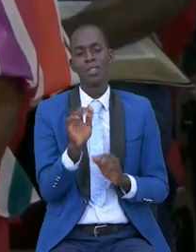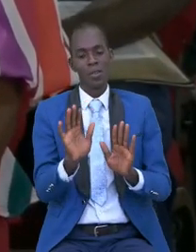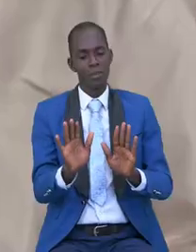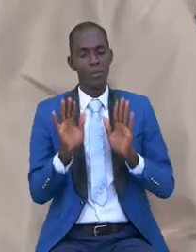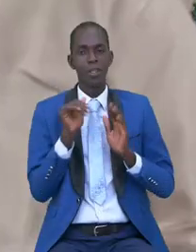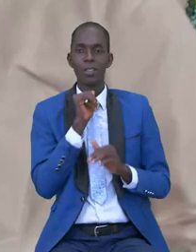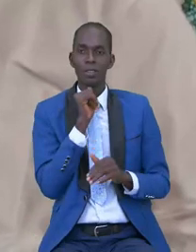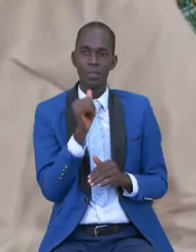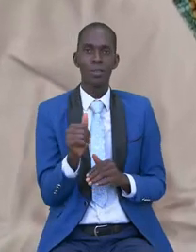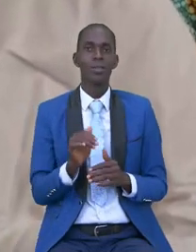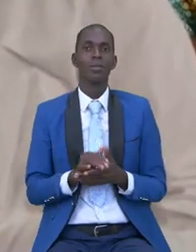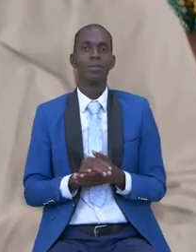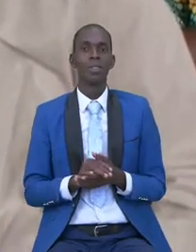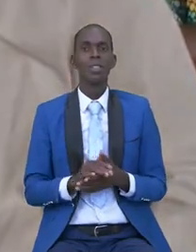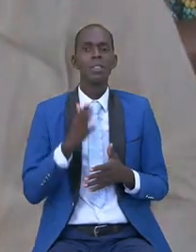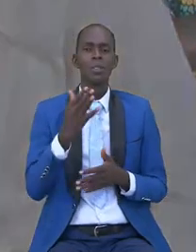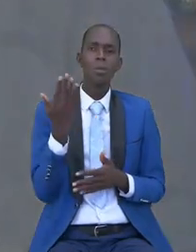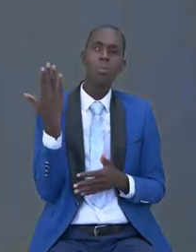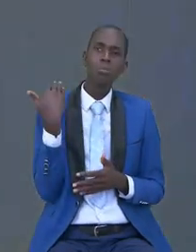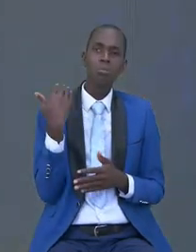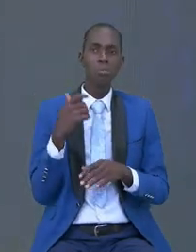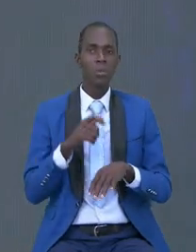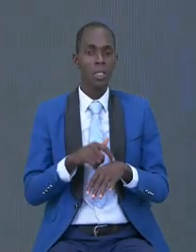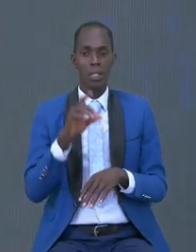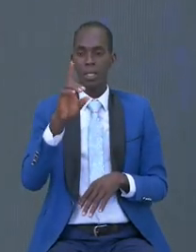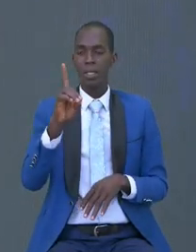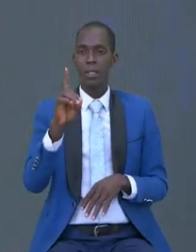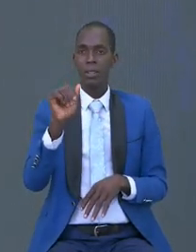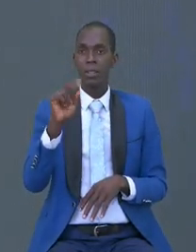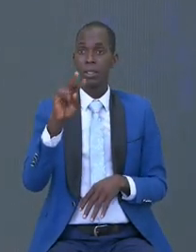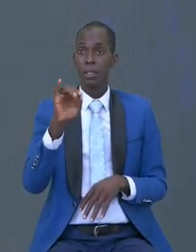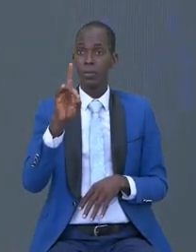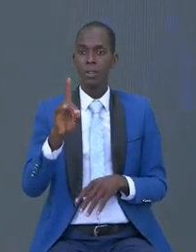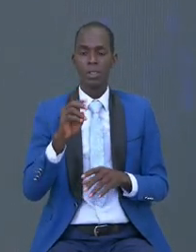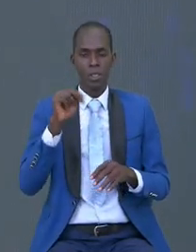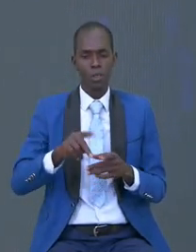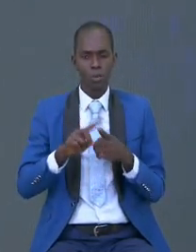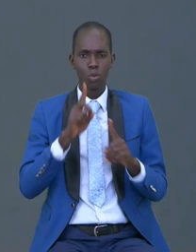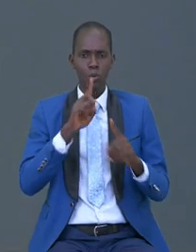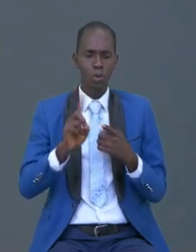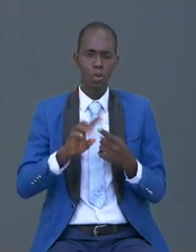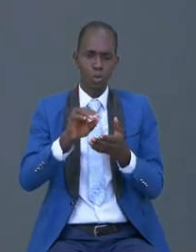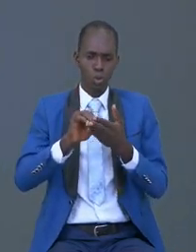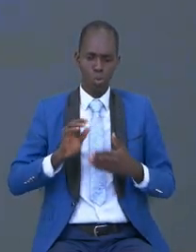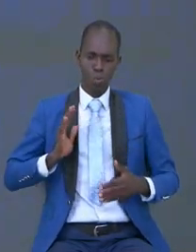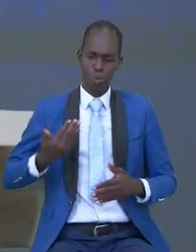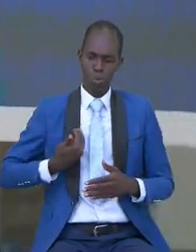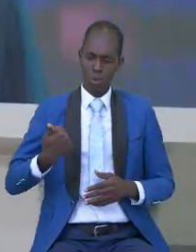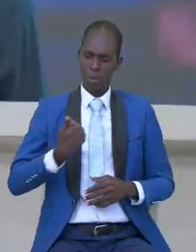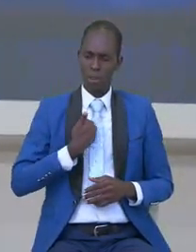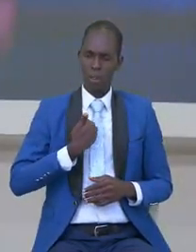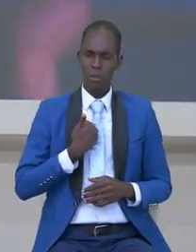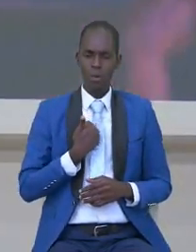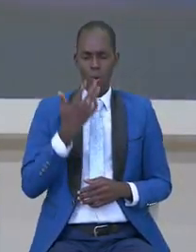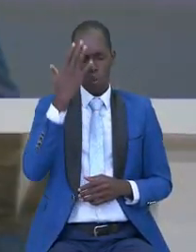not. There were times David had to speak to his own soul. It says, why are you